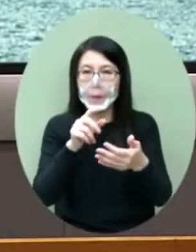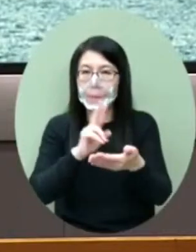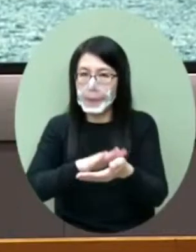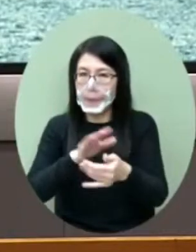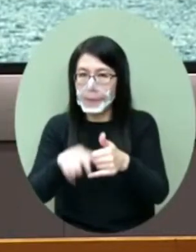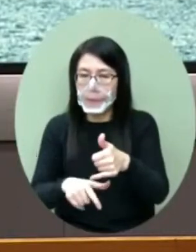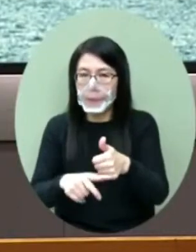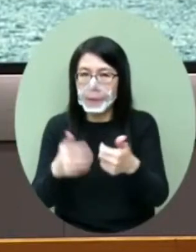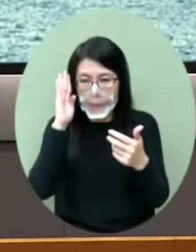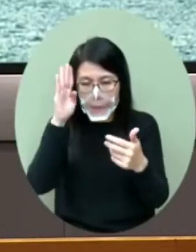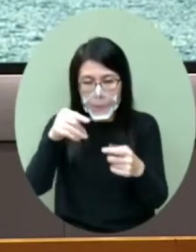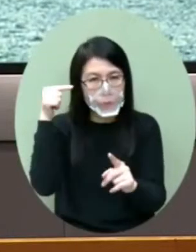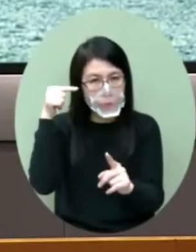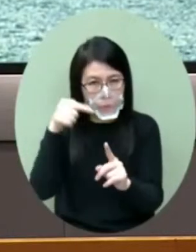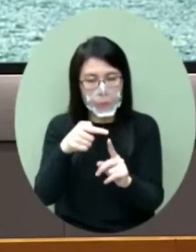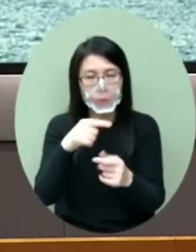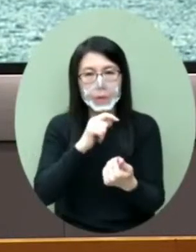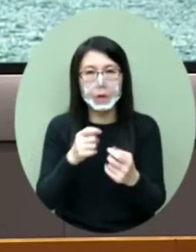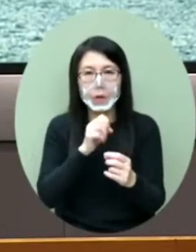denominator is the number of cases, and the